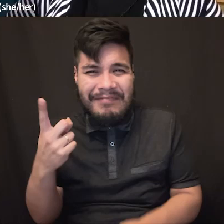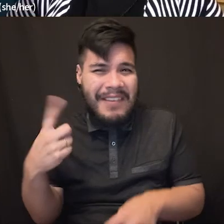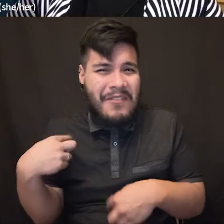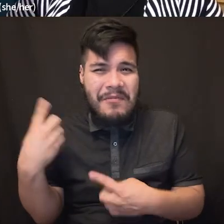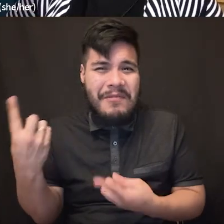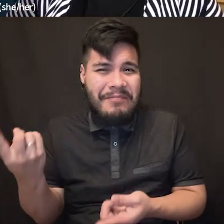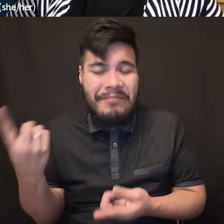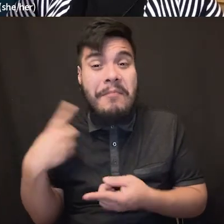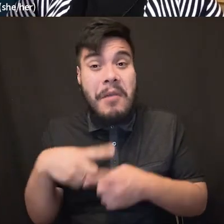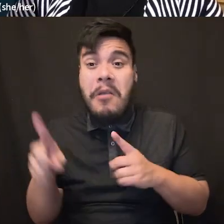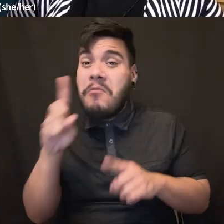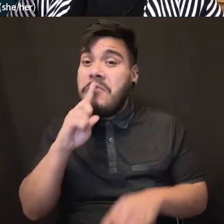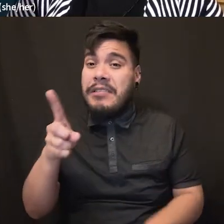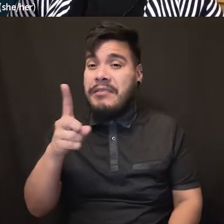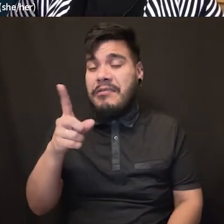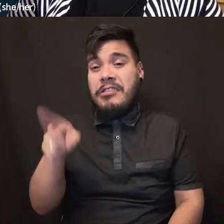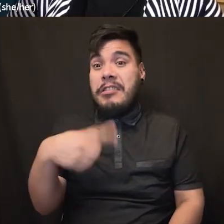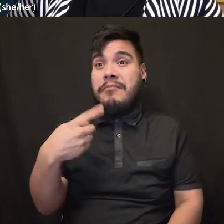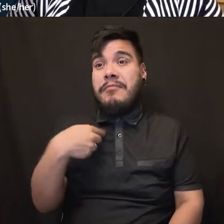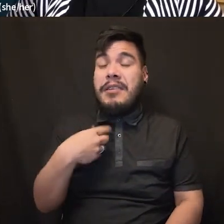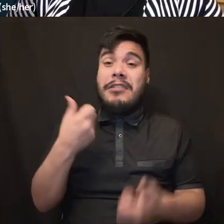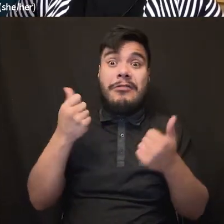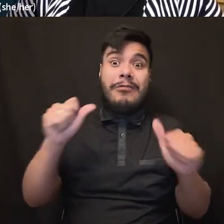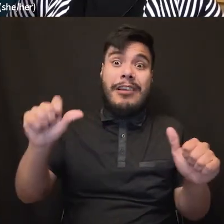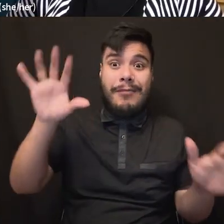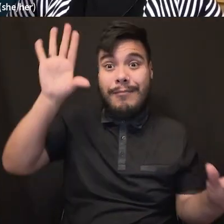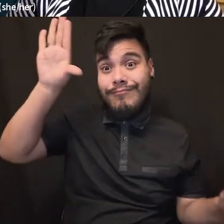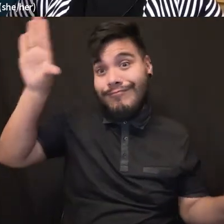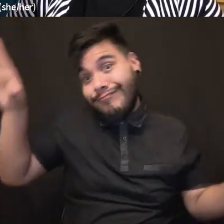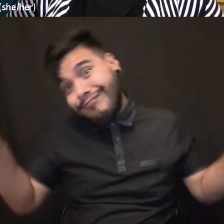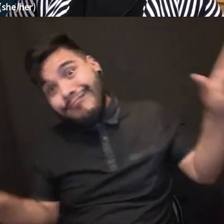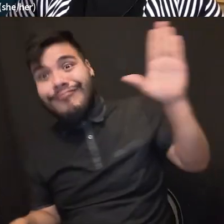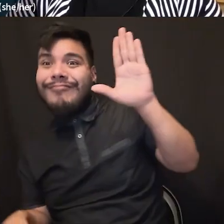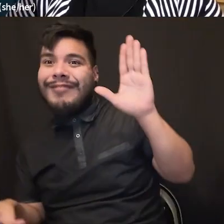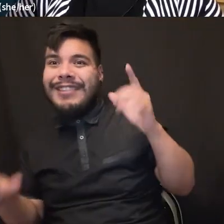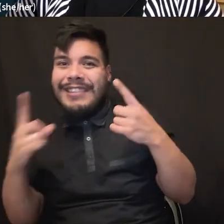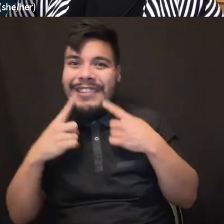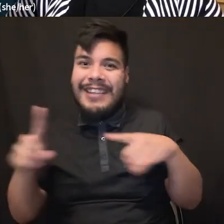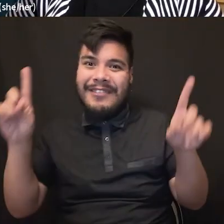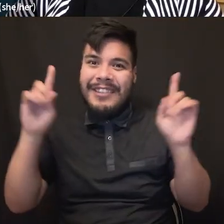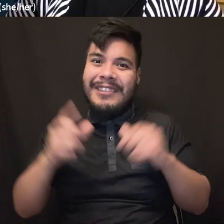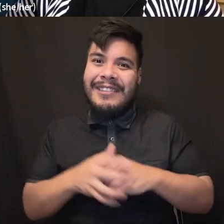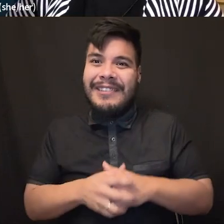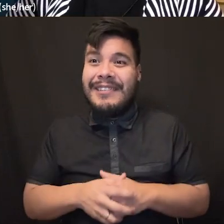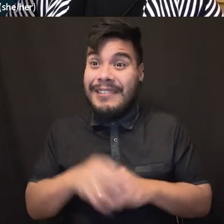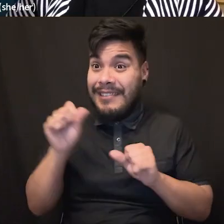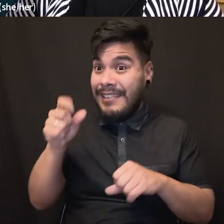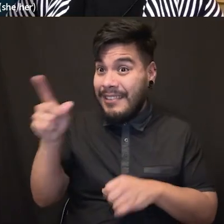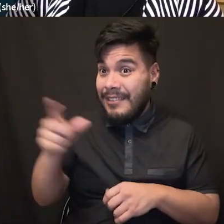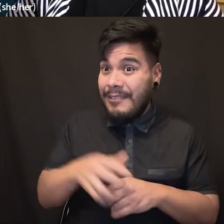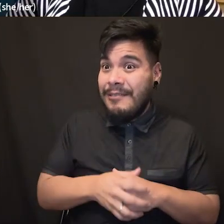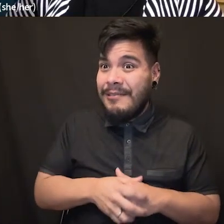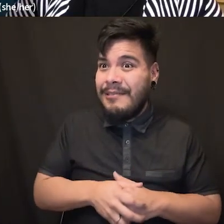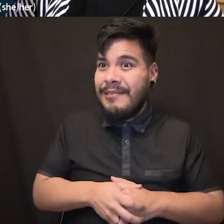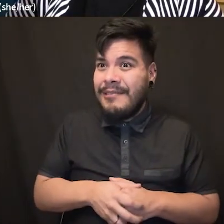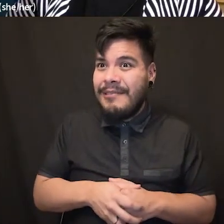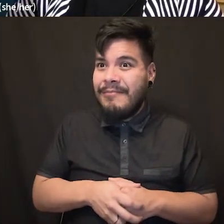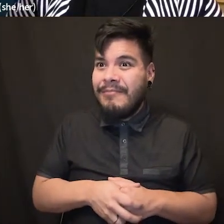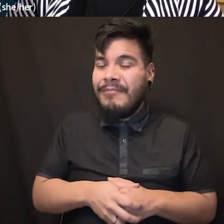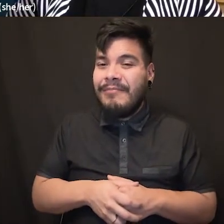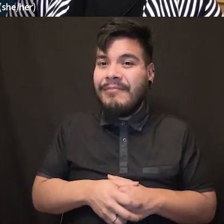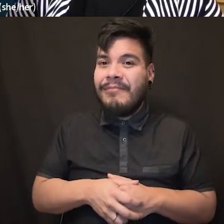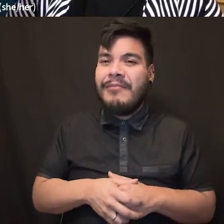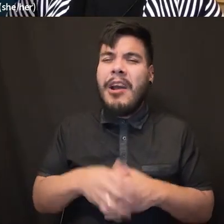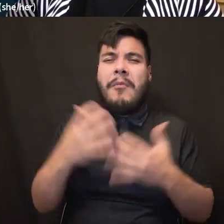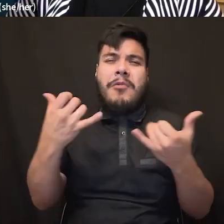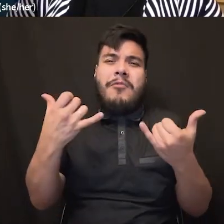But it's actually just me just trying to do like a cartwheel successfully. Which can you do it? Yeah, I can do it most nights. Yeah. Although